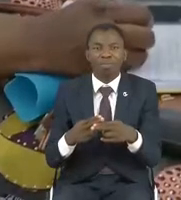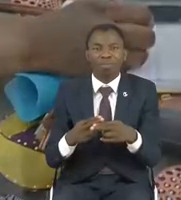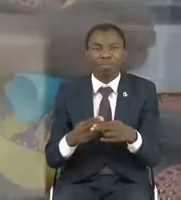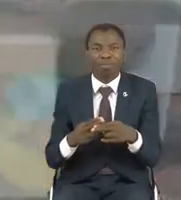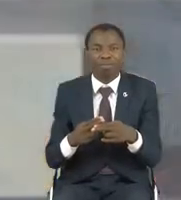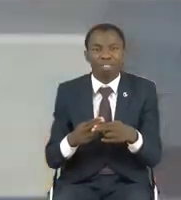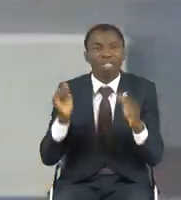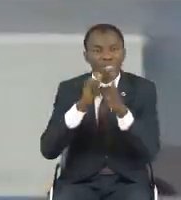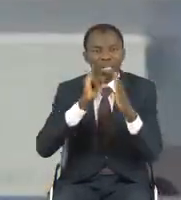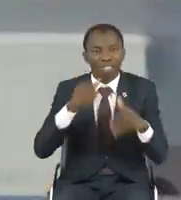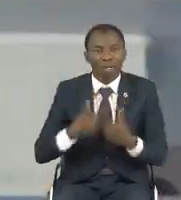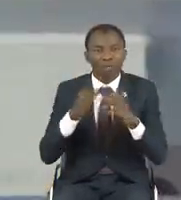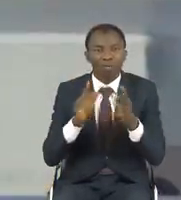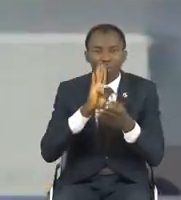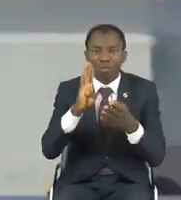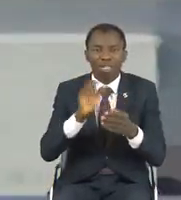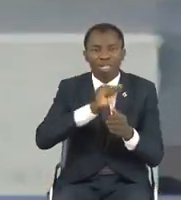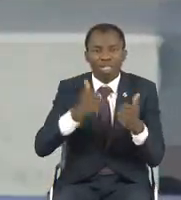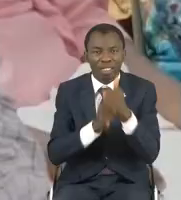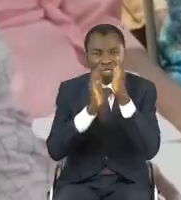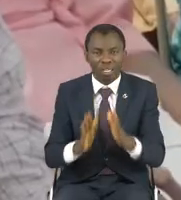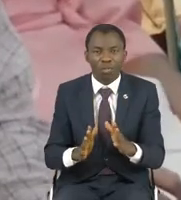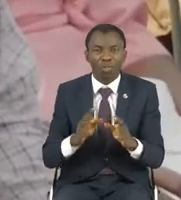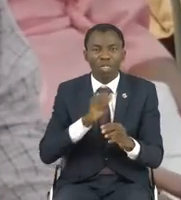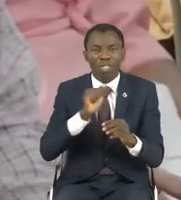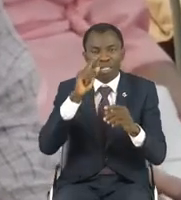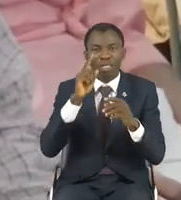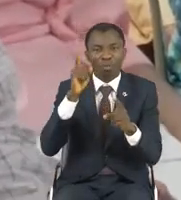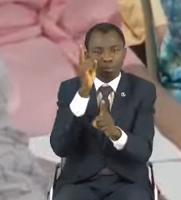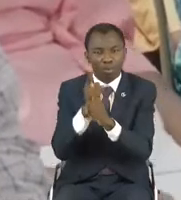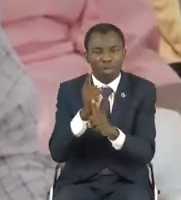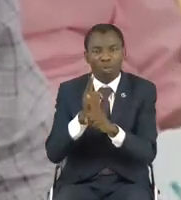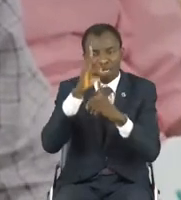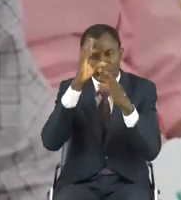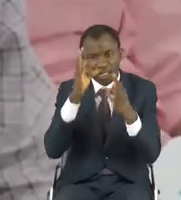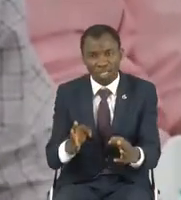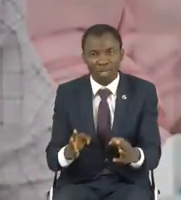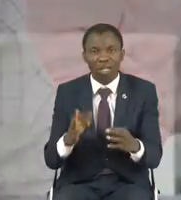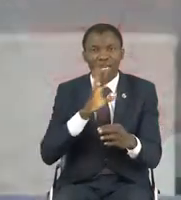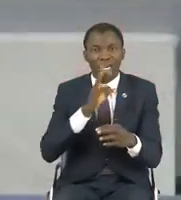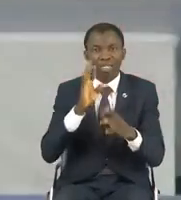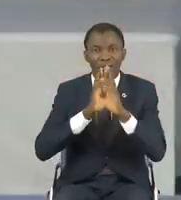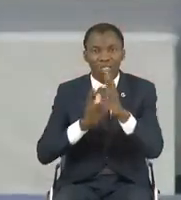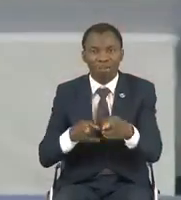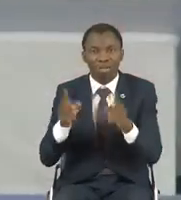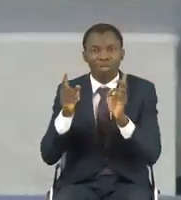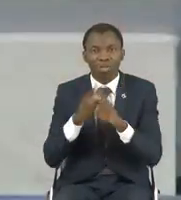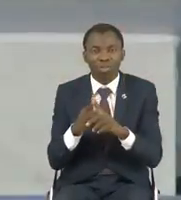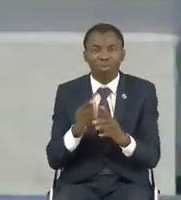a disciple, the proper decision and response to